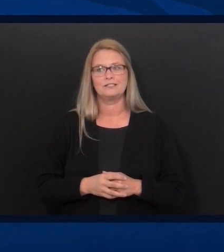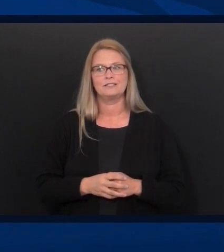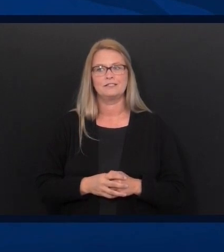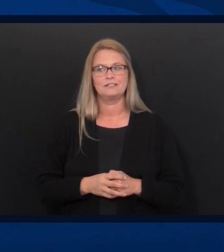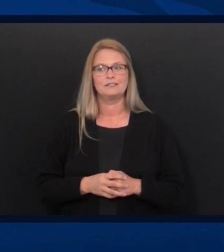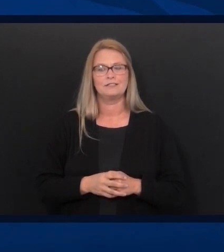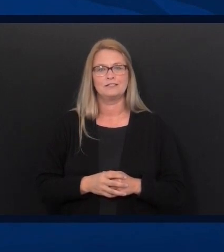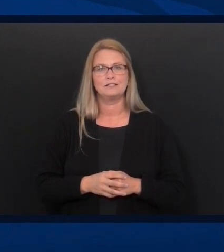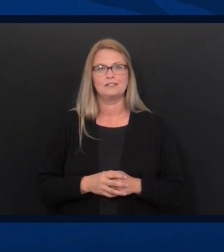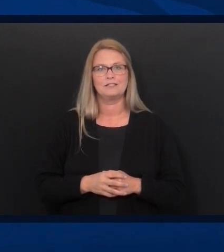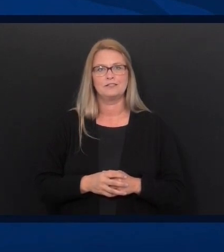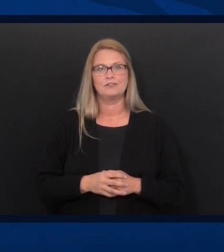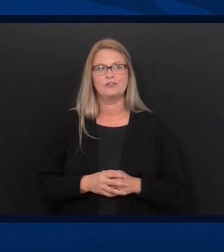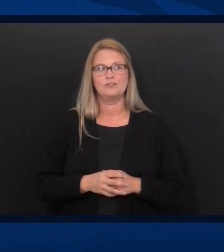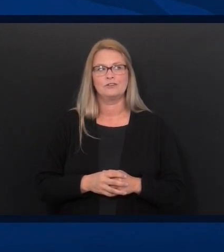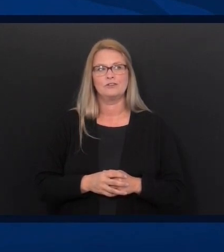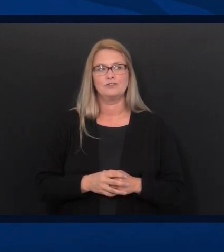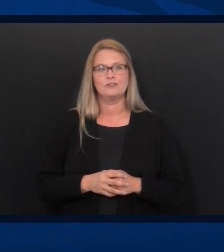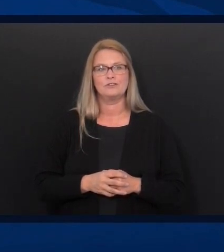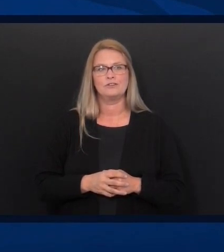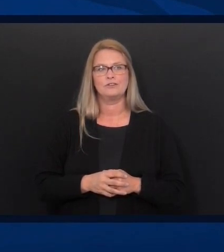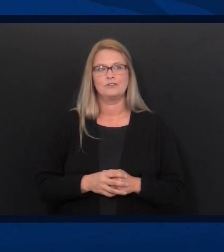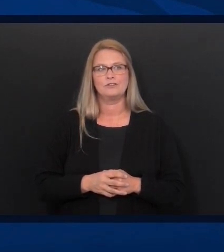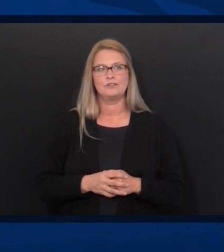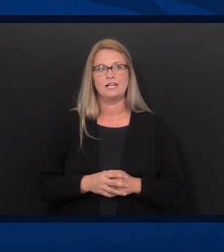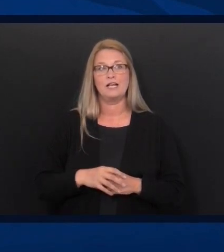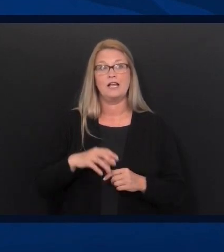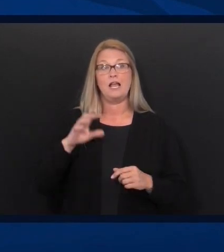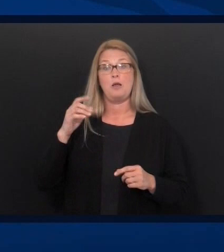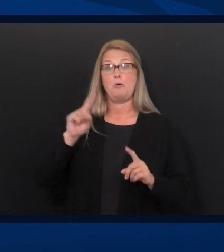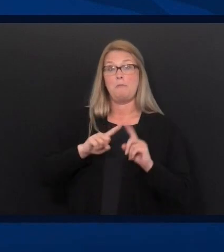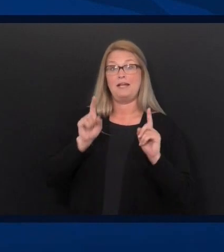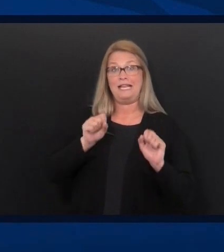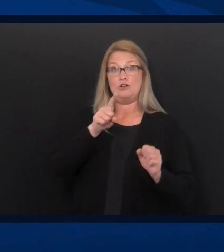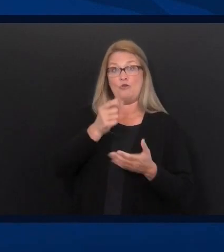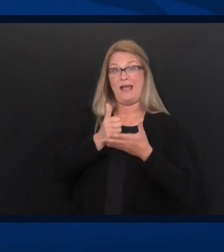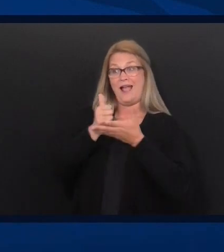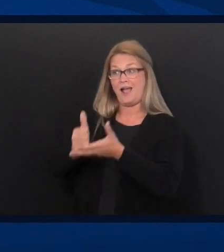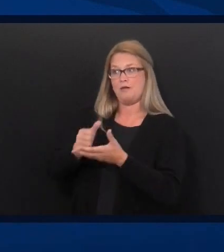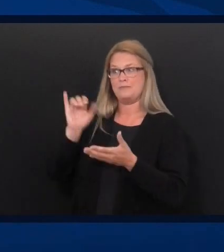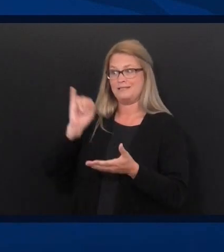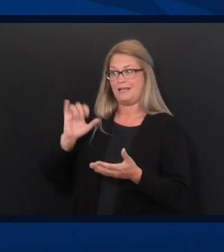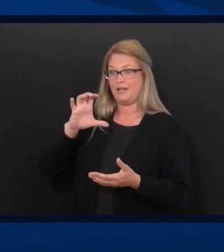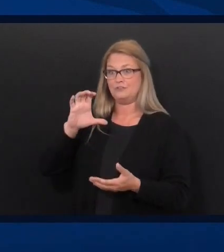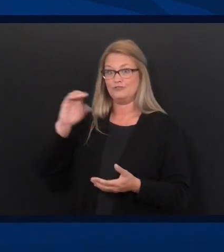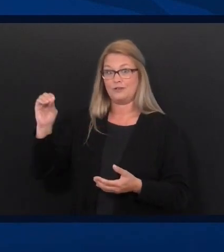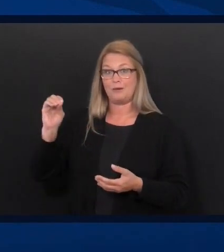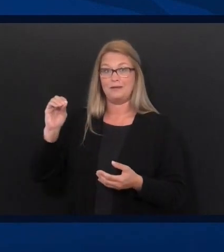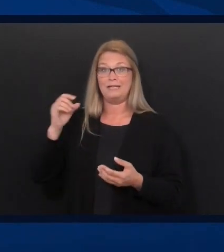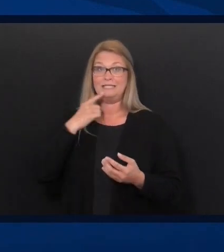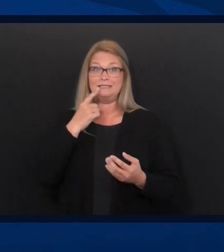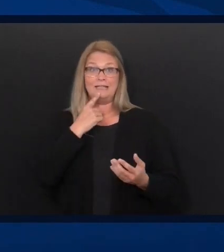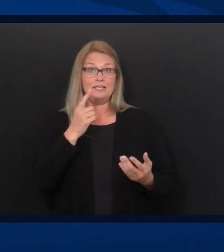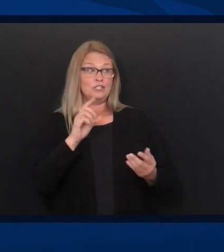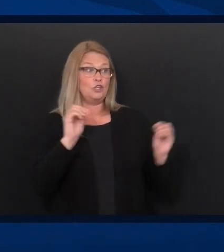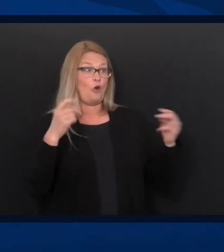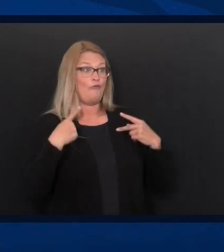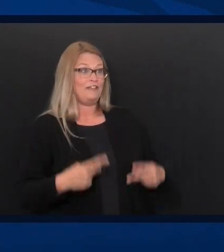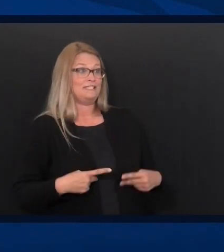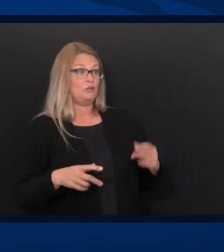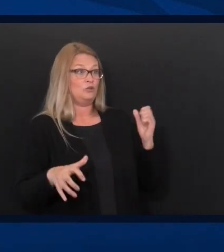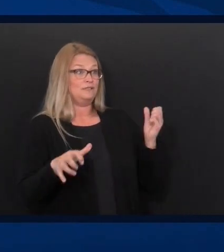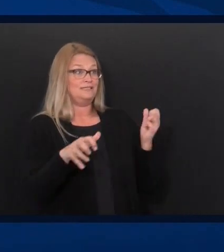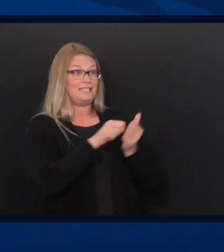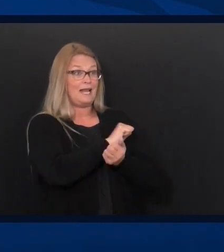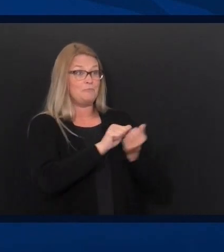have it in their policies, but the insurance companies are saying things like, well, it wasn't a flood, it wasn't a storm, there's no physical damage, so we're